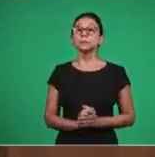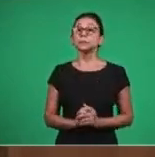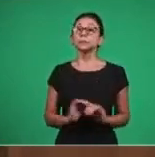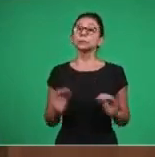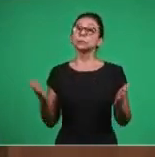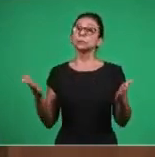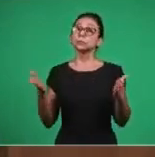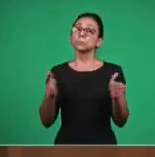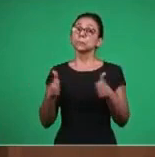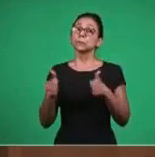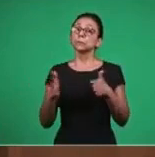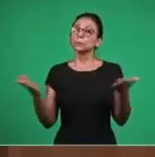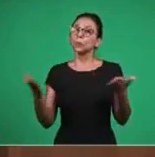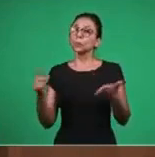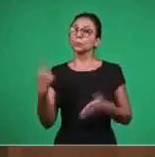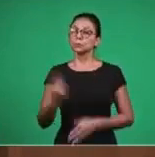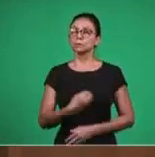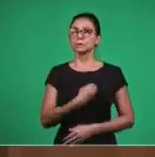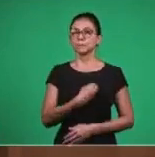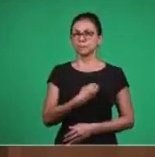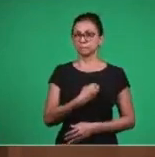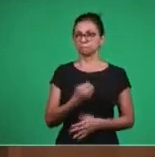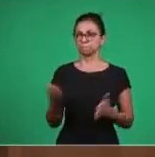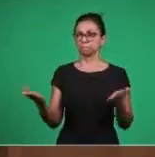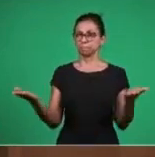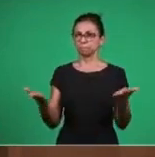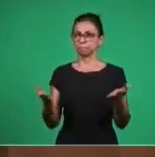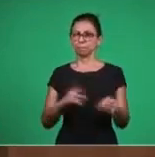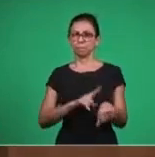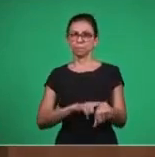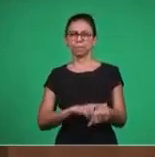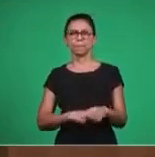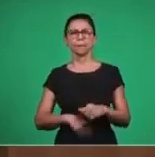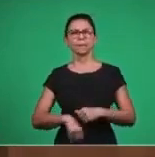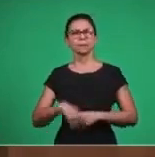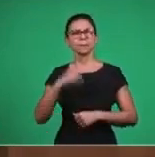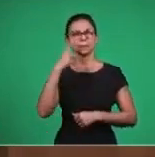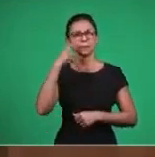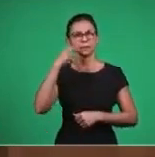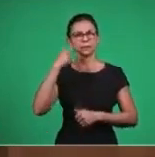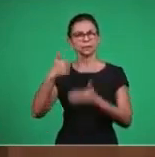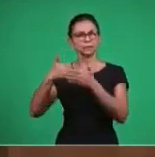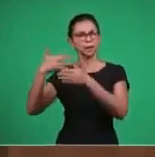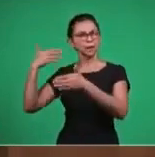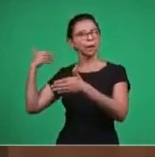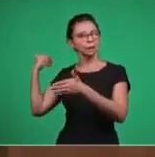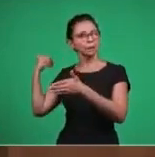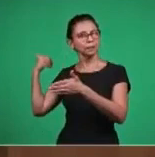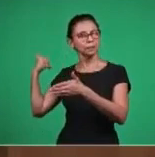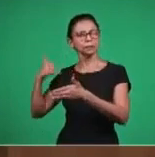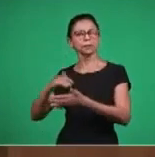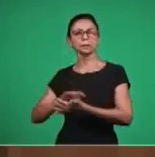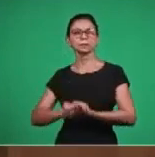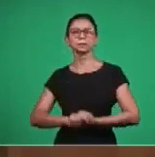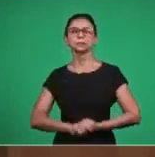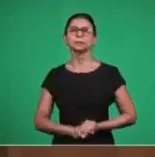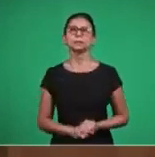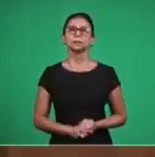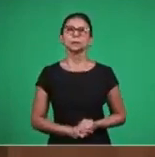a conversation about the moment in which we are living. And it is interesting that a couple of days ago, we were talking